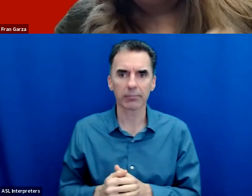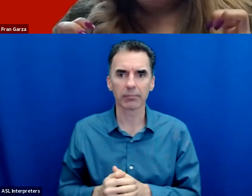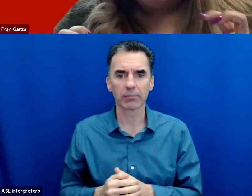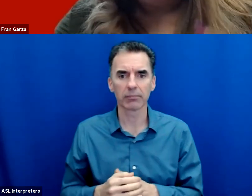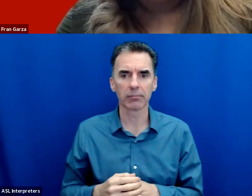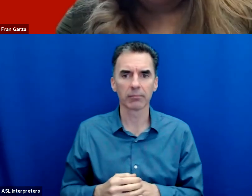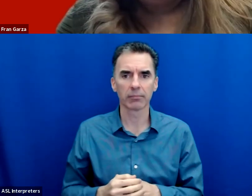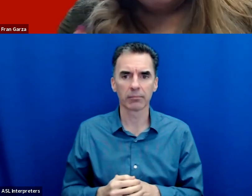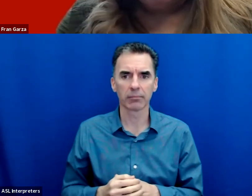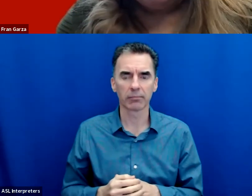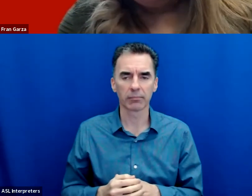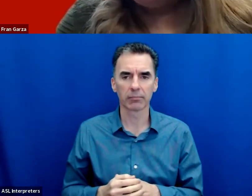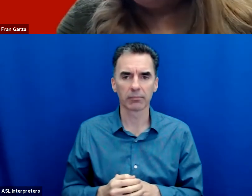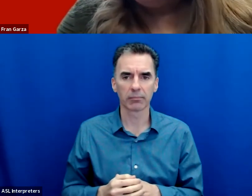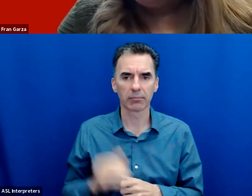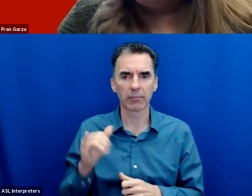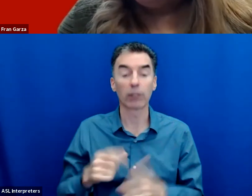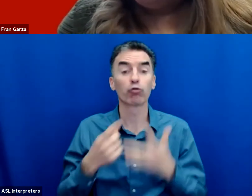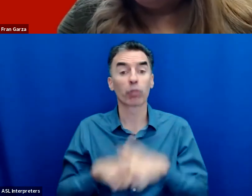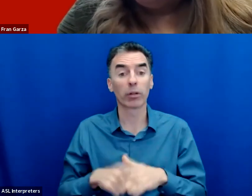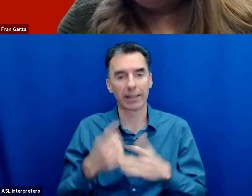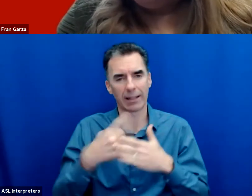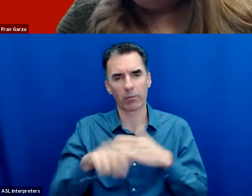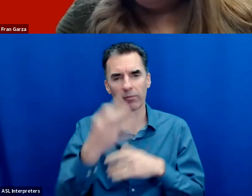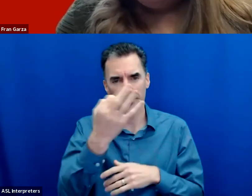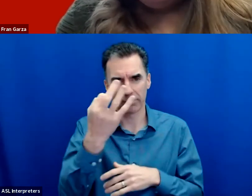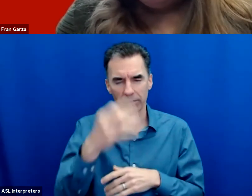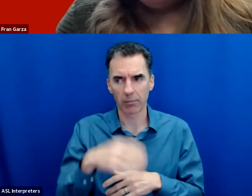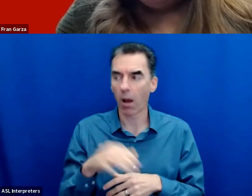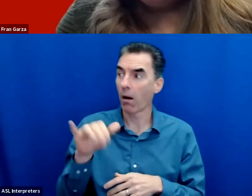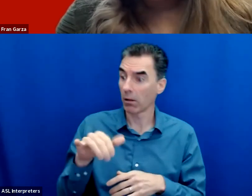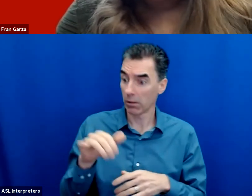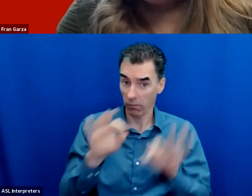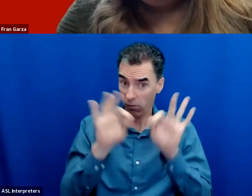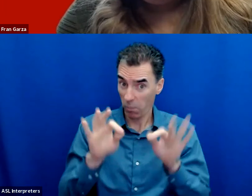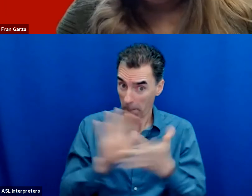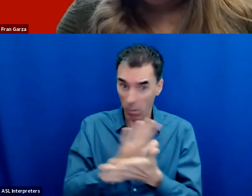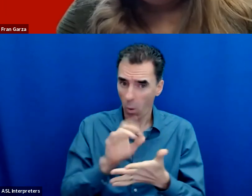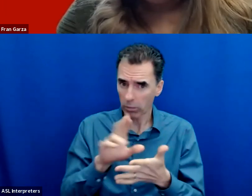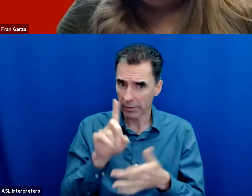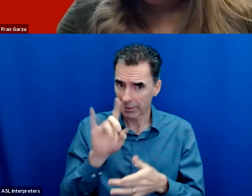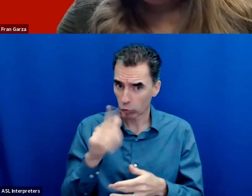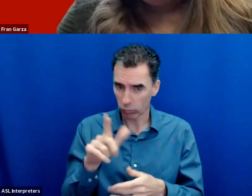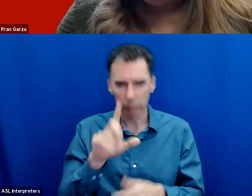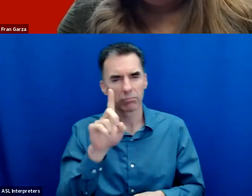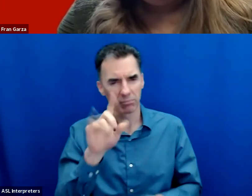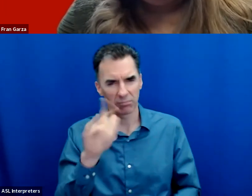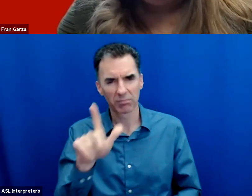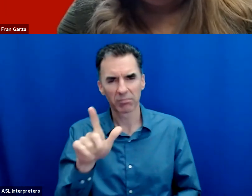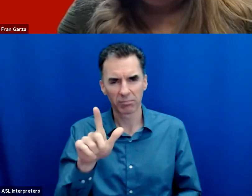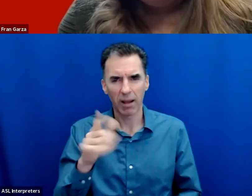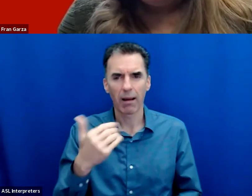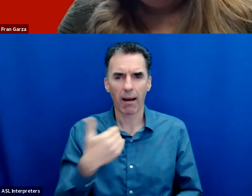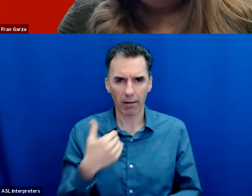we officially start next Friday. Okay, and then all the forms are digital? They will be a digital. We will have a dedicated